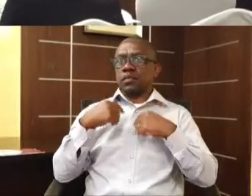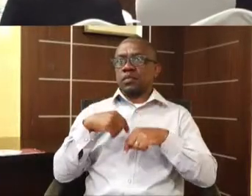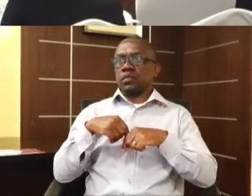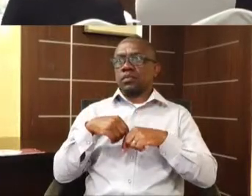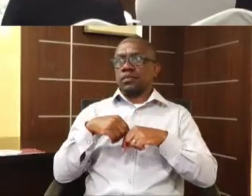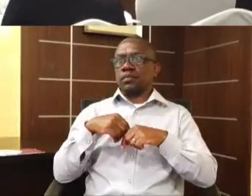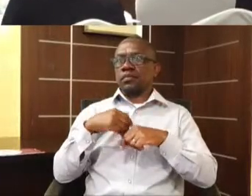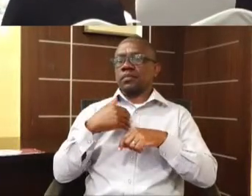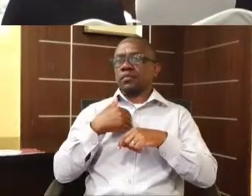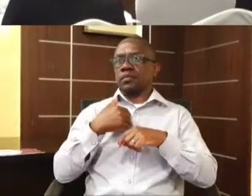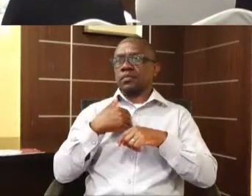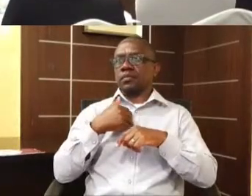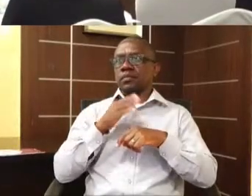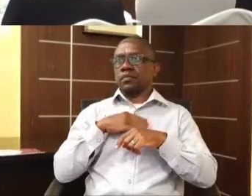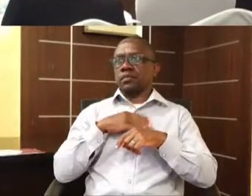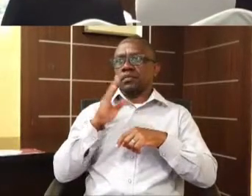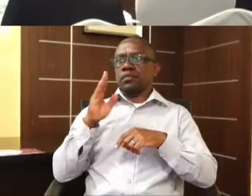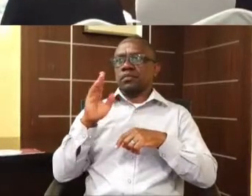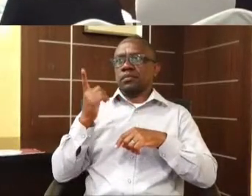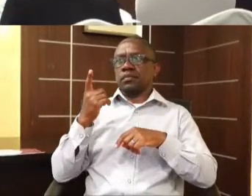So ladies first, Lera.